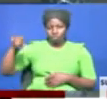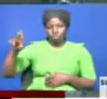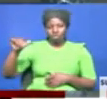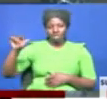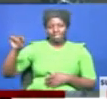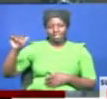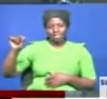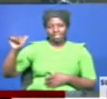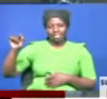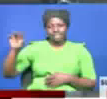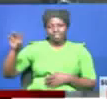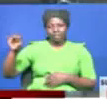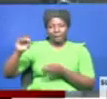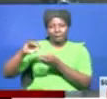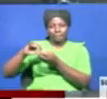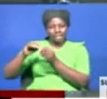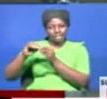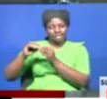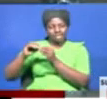numbers,